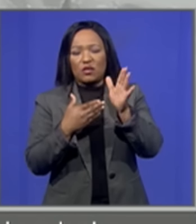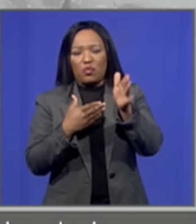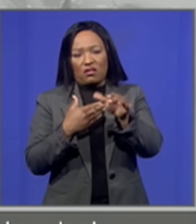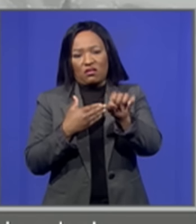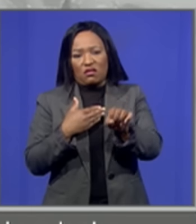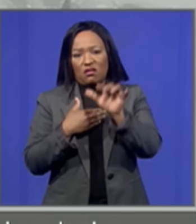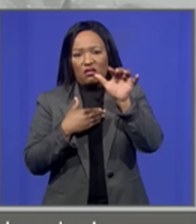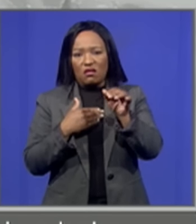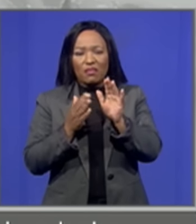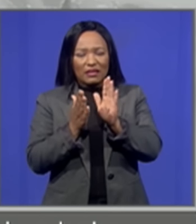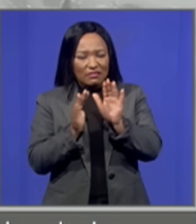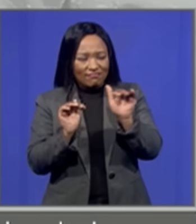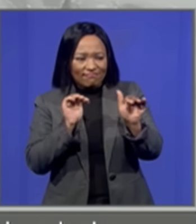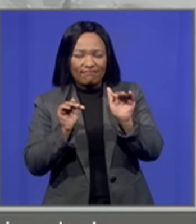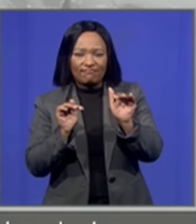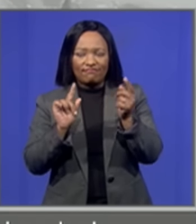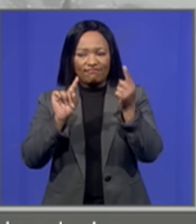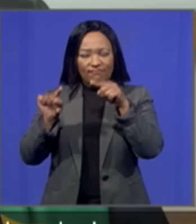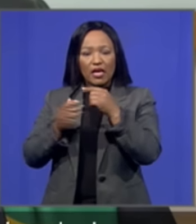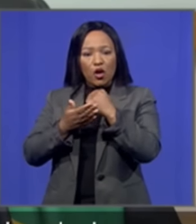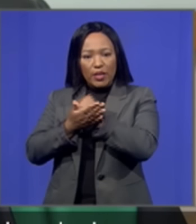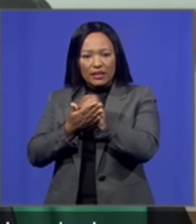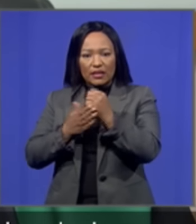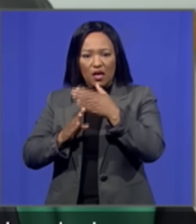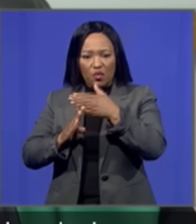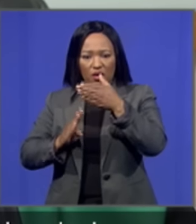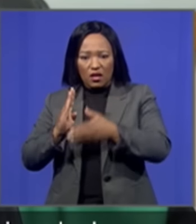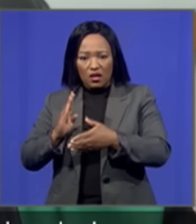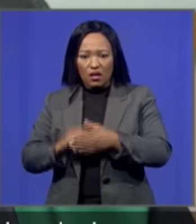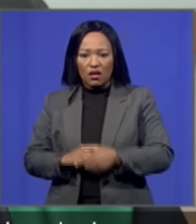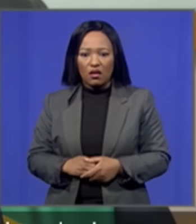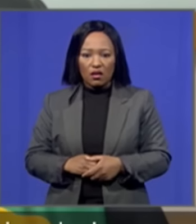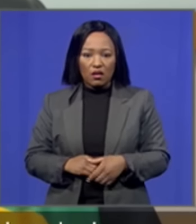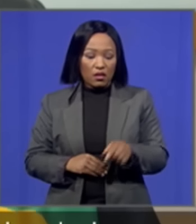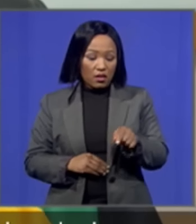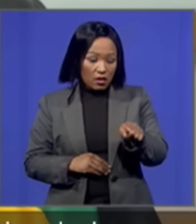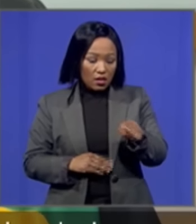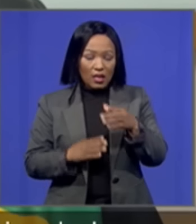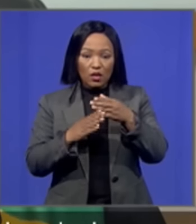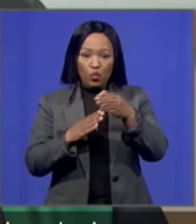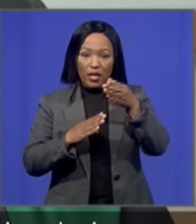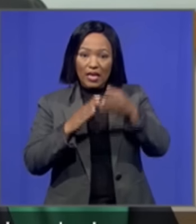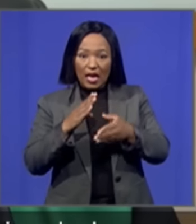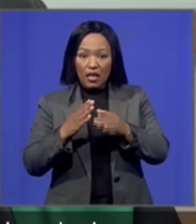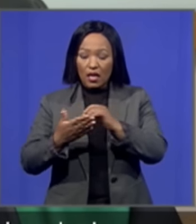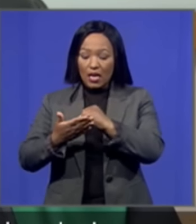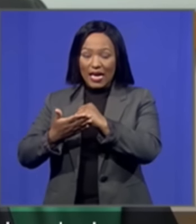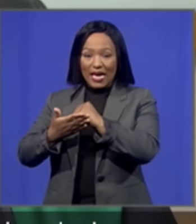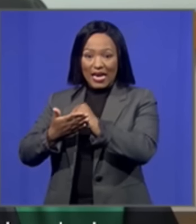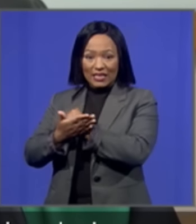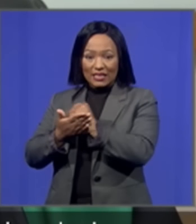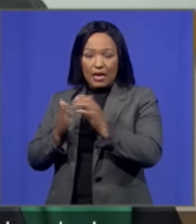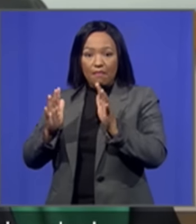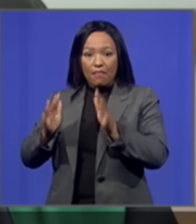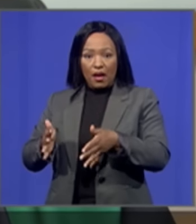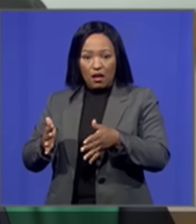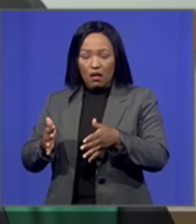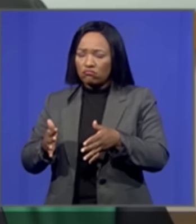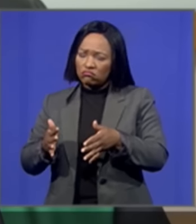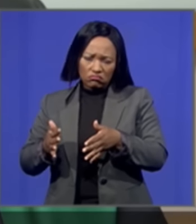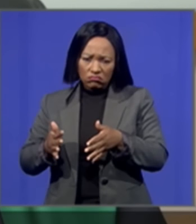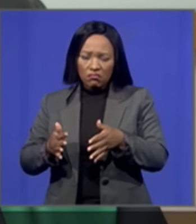us all go register to vote this weekend. This weekend is not about registration. It's about